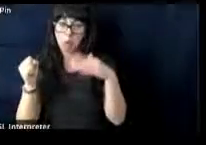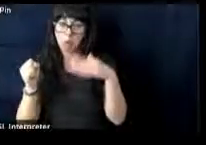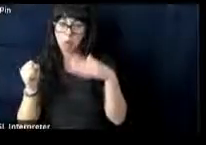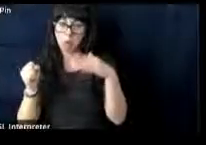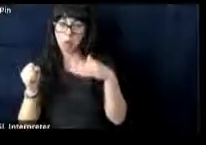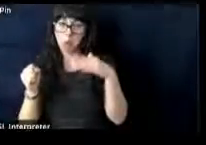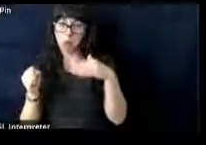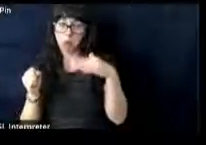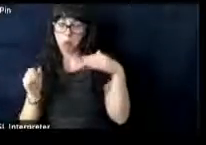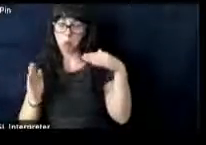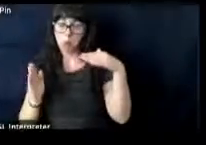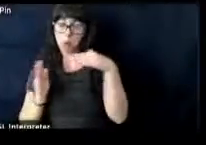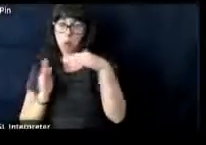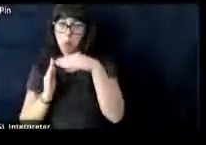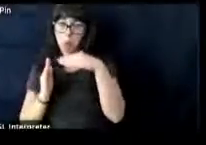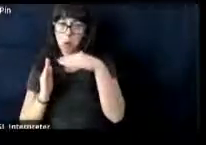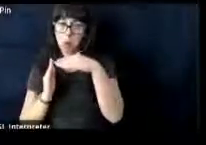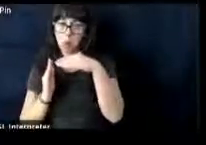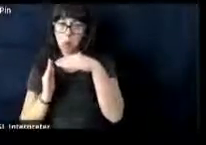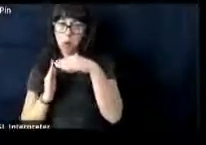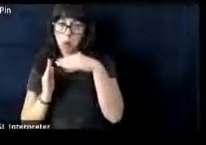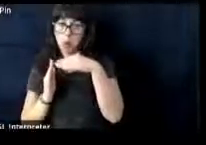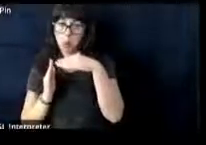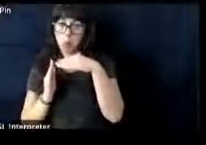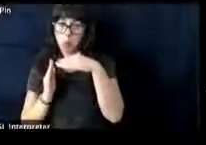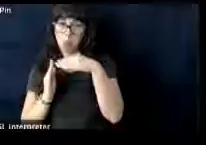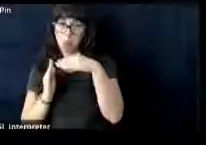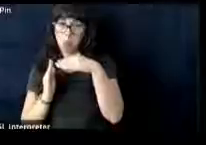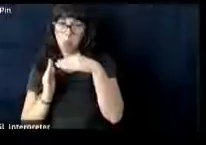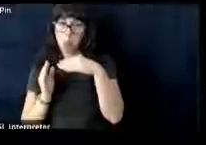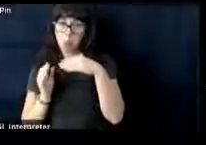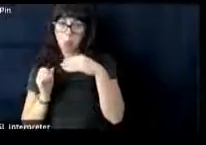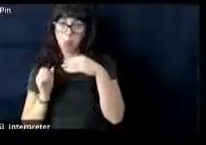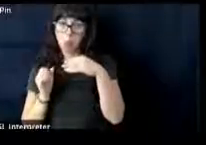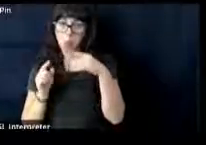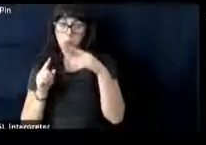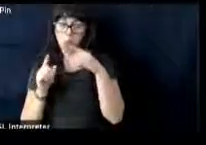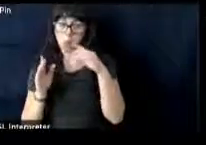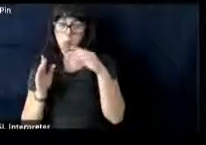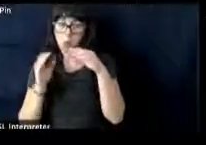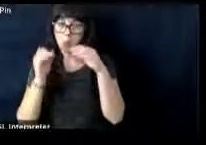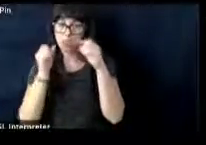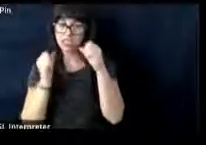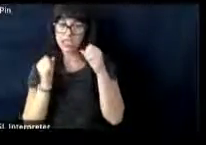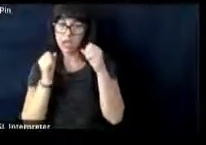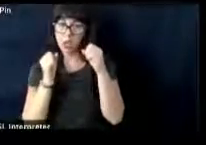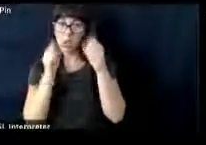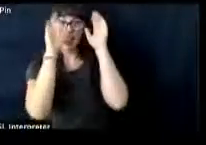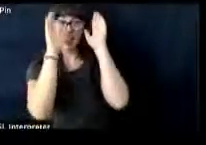peninsula that is off to the right across the gray line in the Santa Clarita Triangle there. Further down, there.